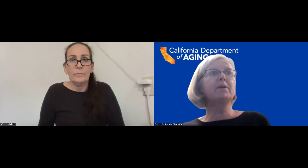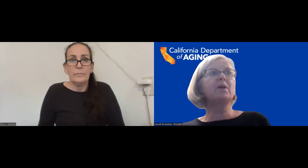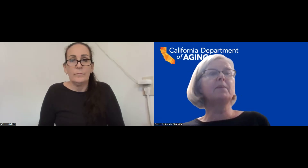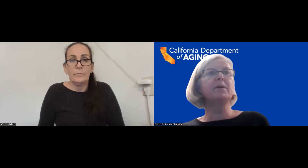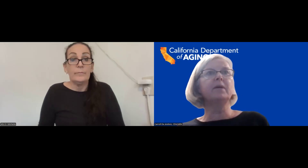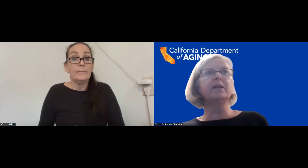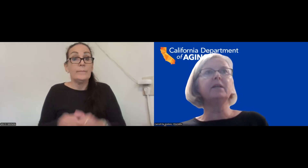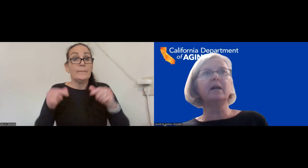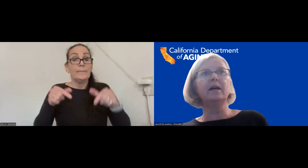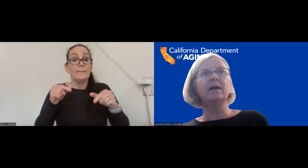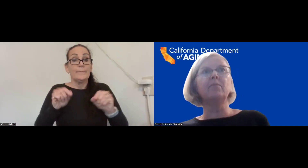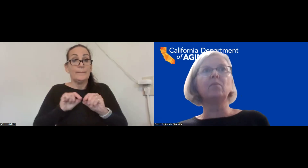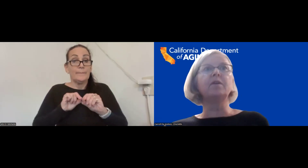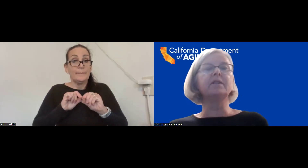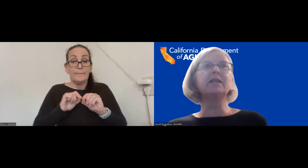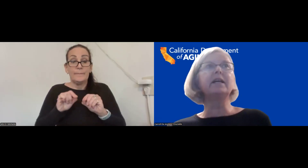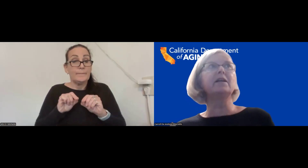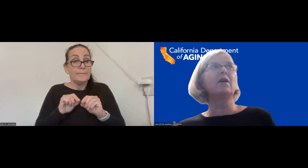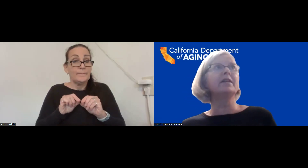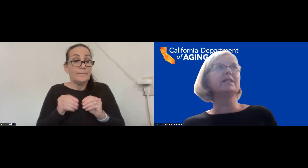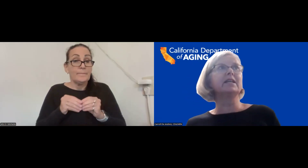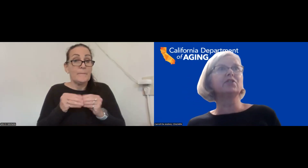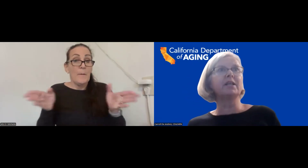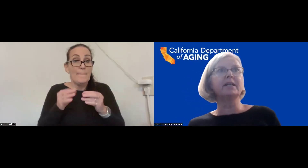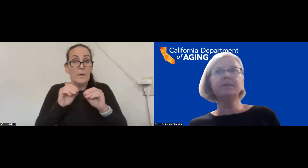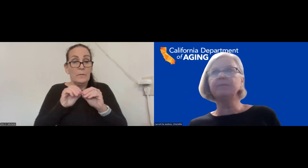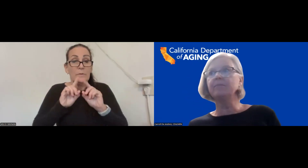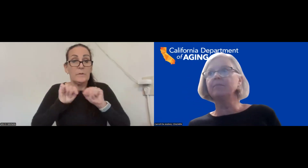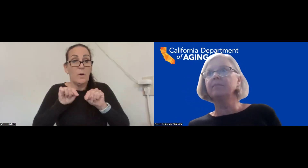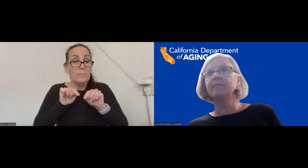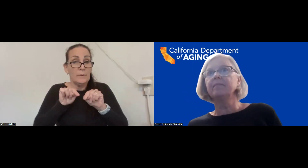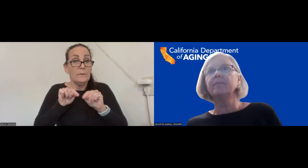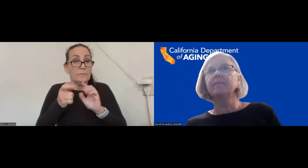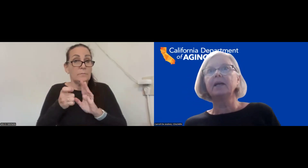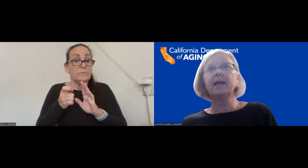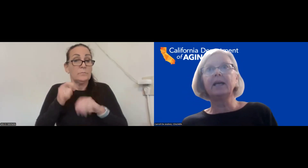This is our public comment period, the second on this agenda.